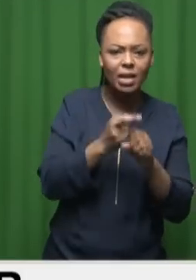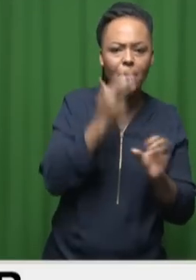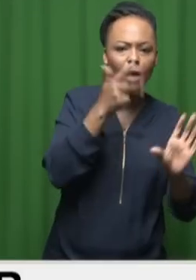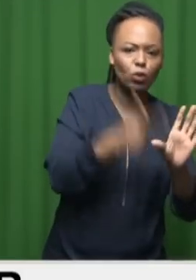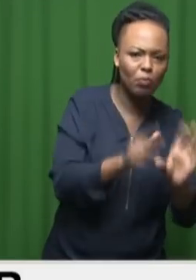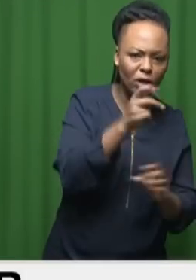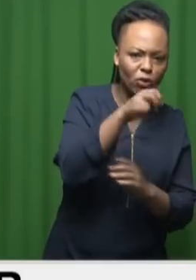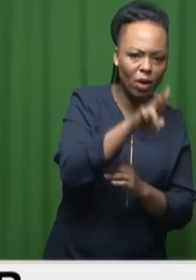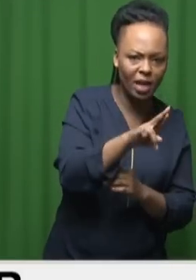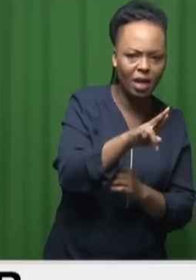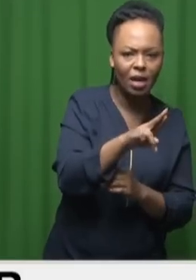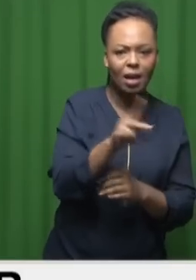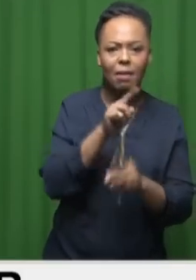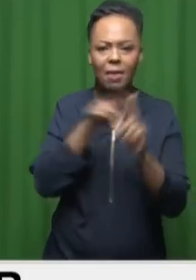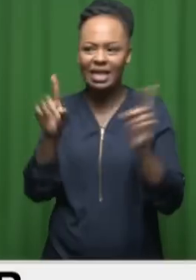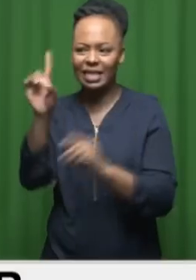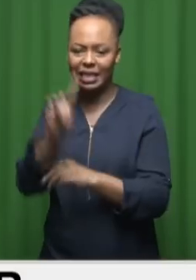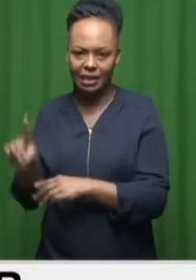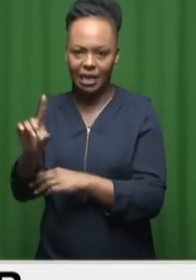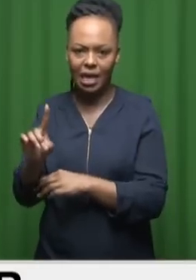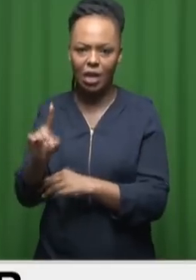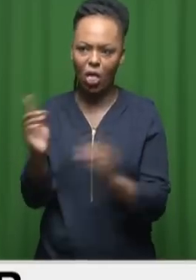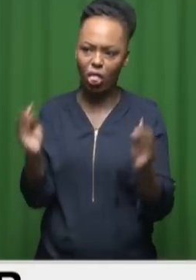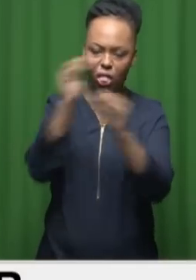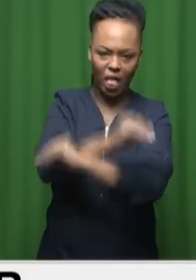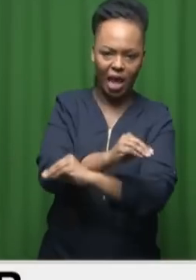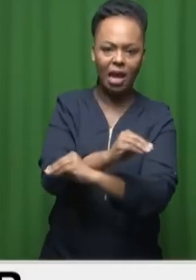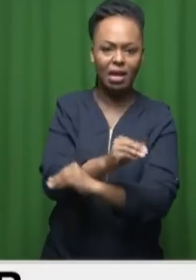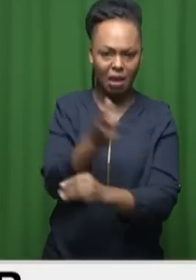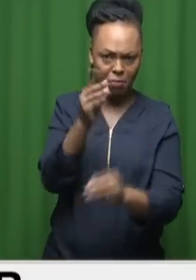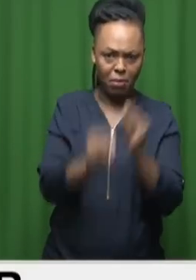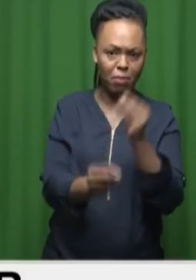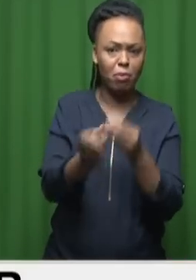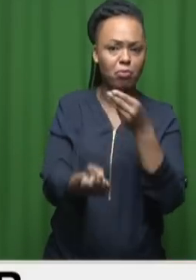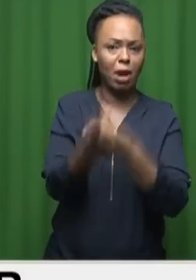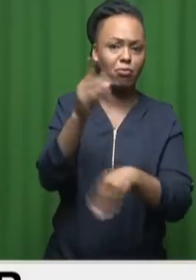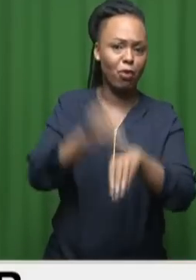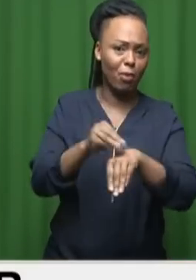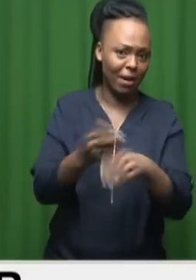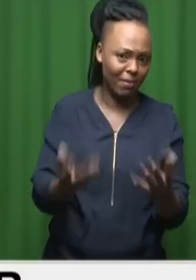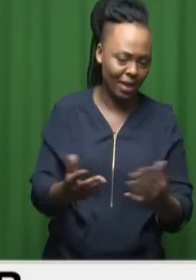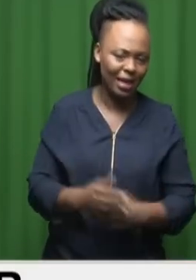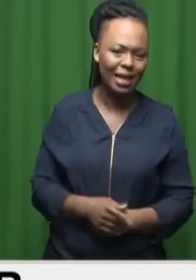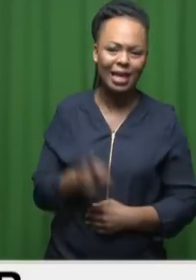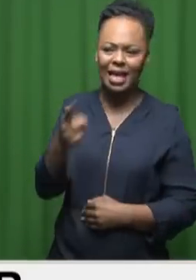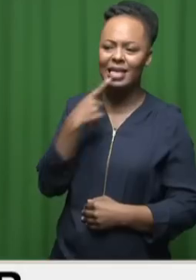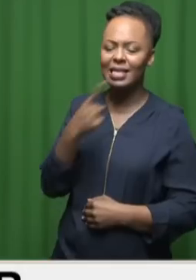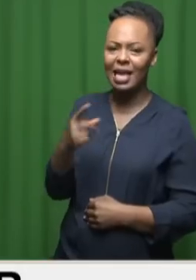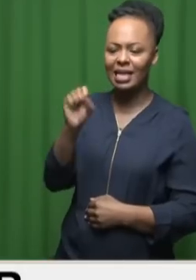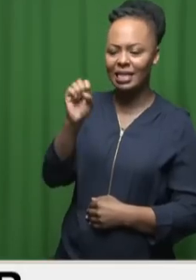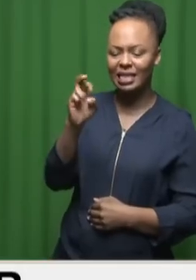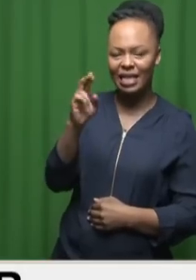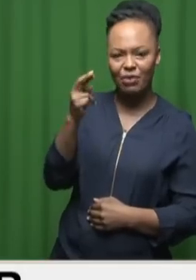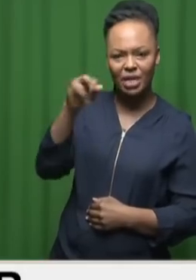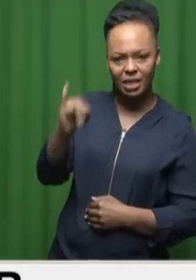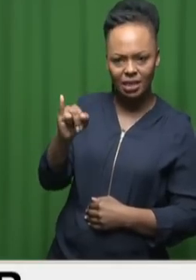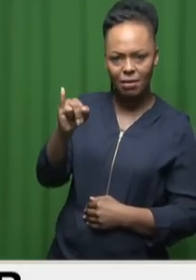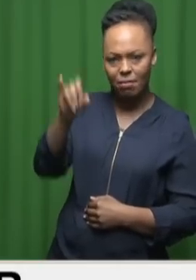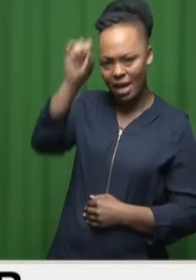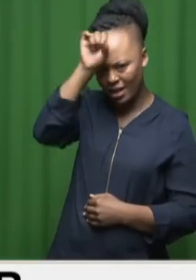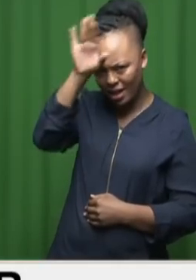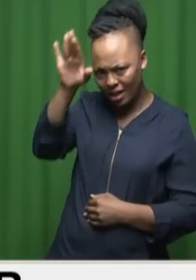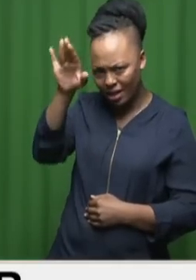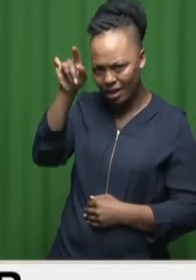it breaks it. But it's an interesting question with Tutuka Power Station, because they've got that Seriti mine there. Yes. The